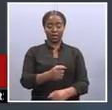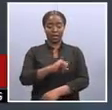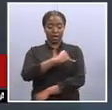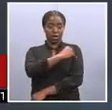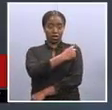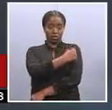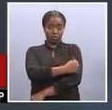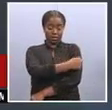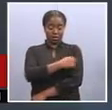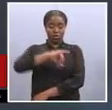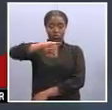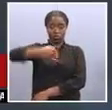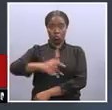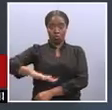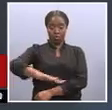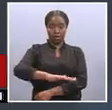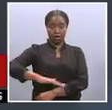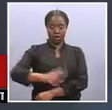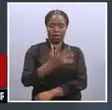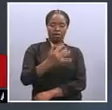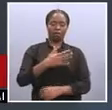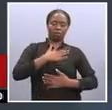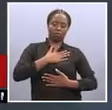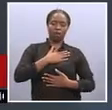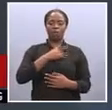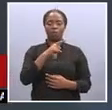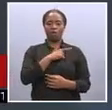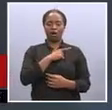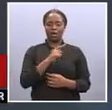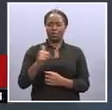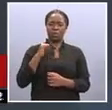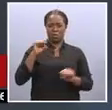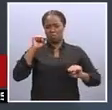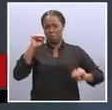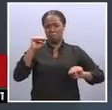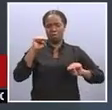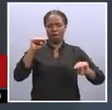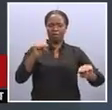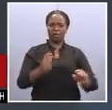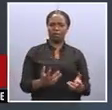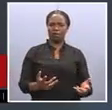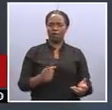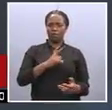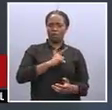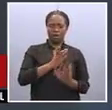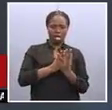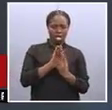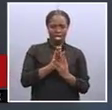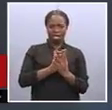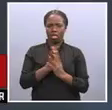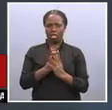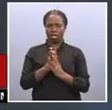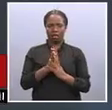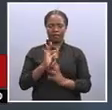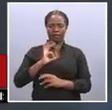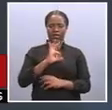Maxeke Hospital are relieved that they're able to receive treatment again. Now, many say they feared for their lives after they were caught in the middle of violent